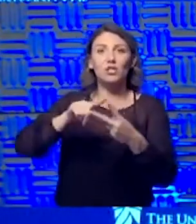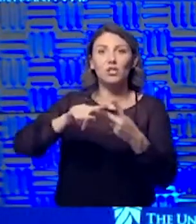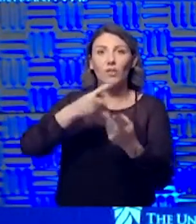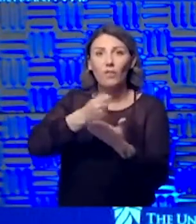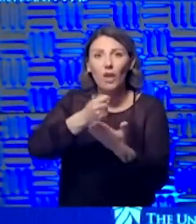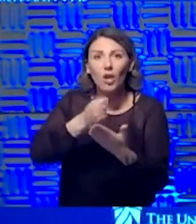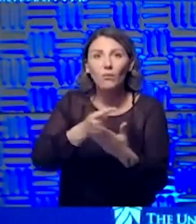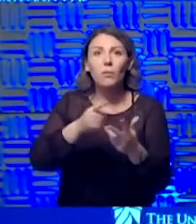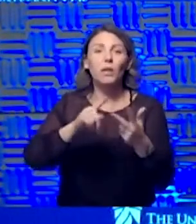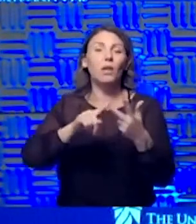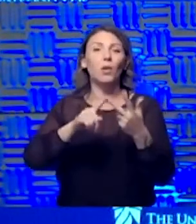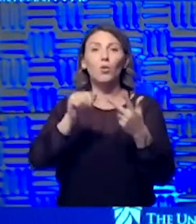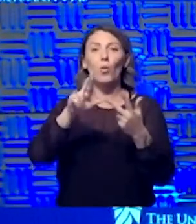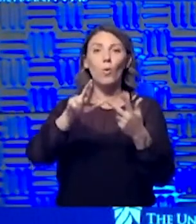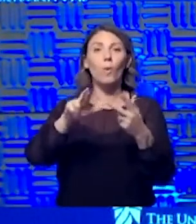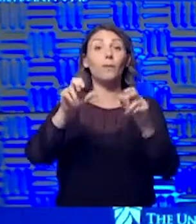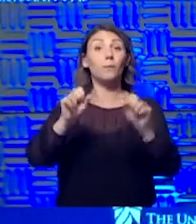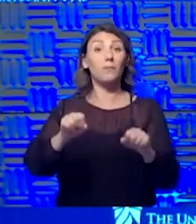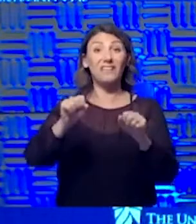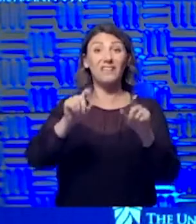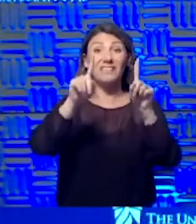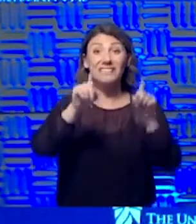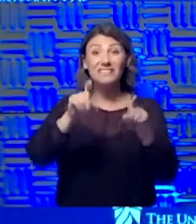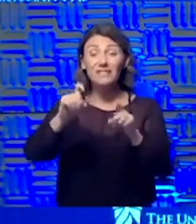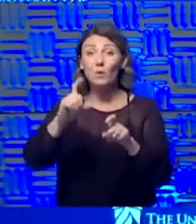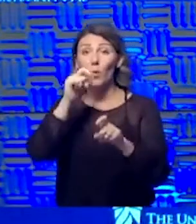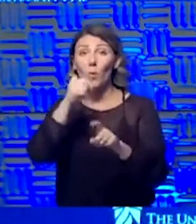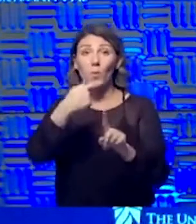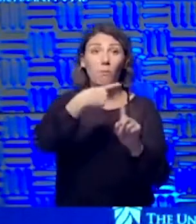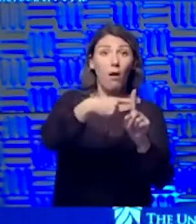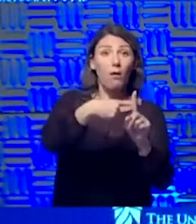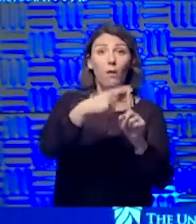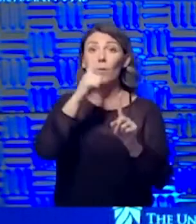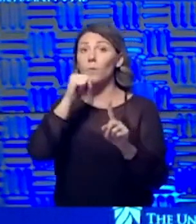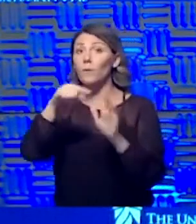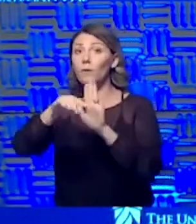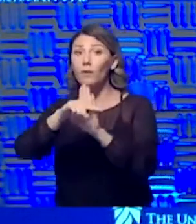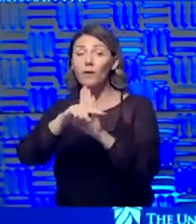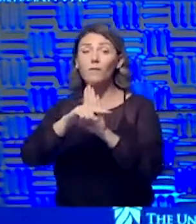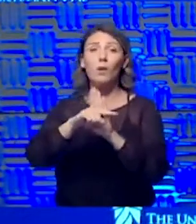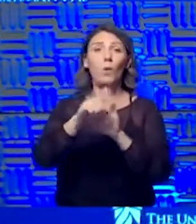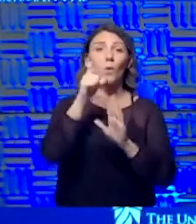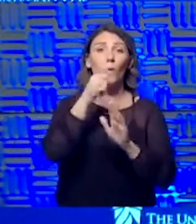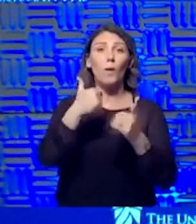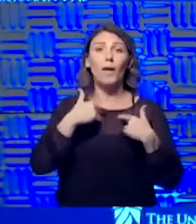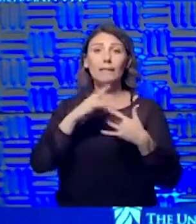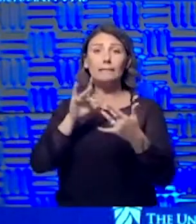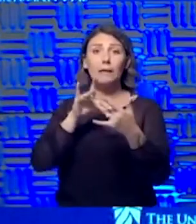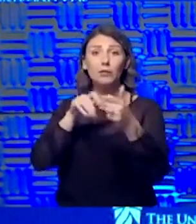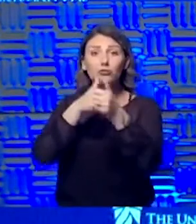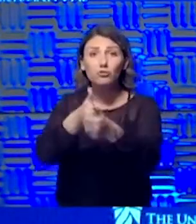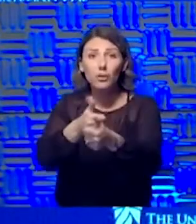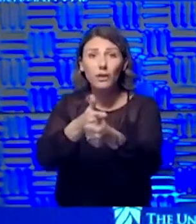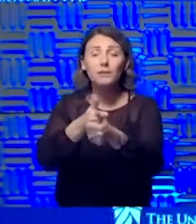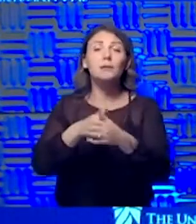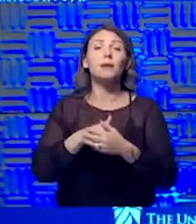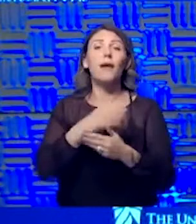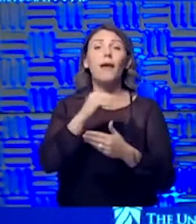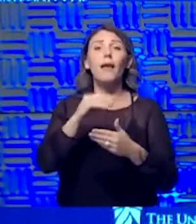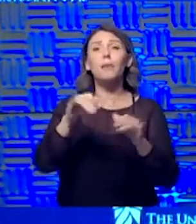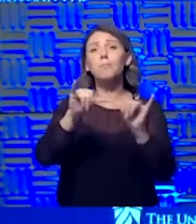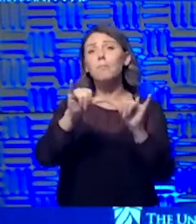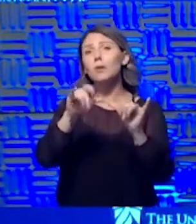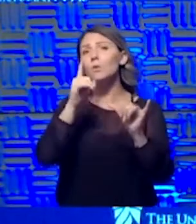you have really adequate ability to test for who's got it, who's got contact tracing, and that you can measure who's